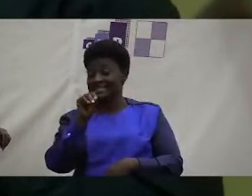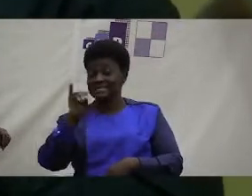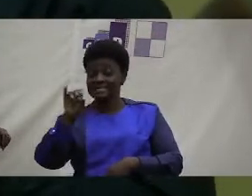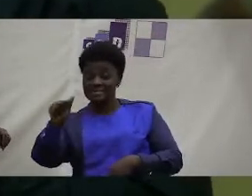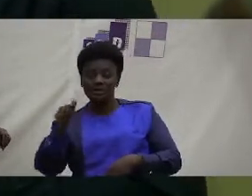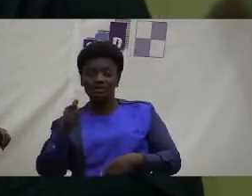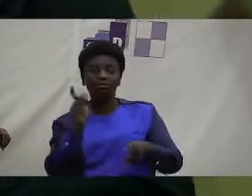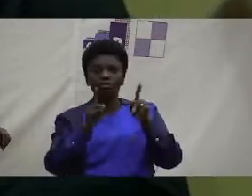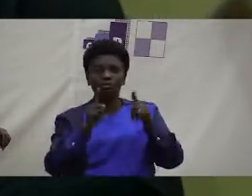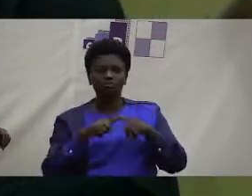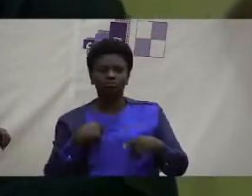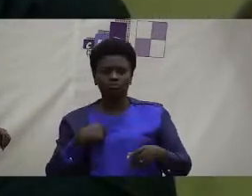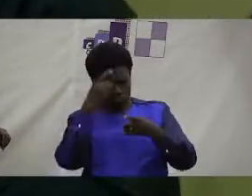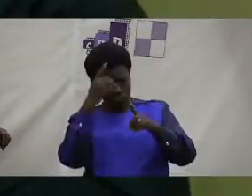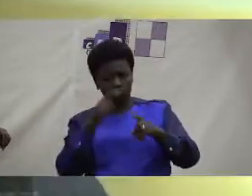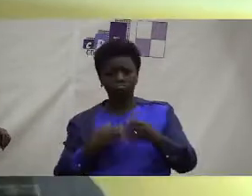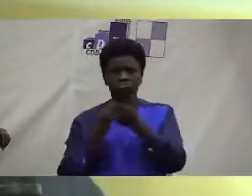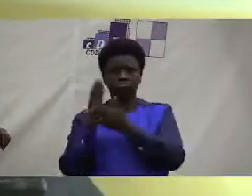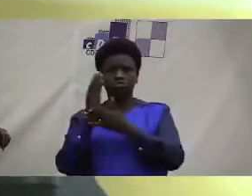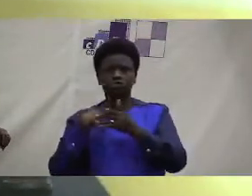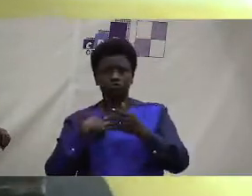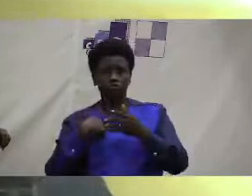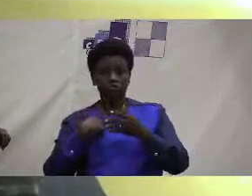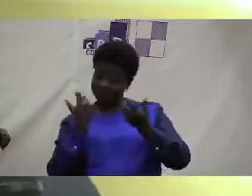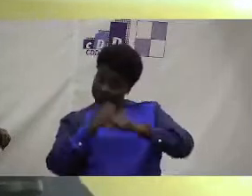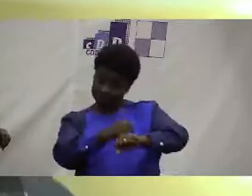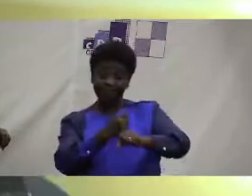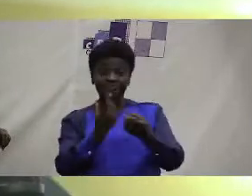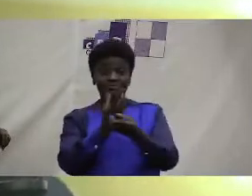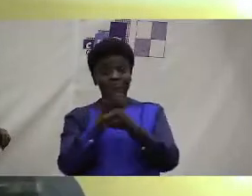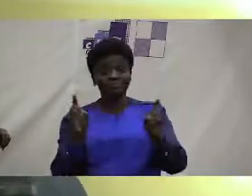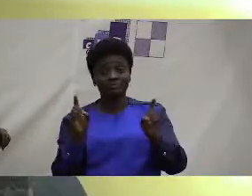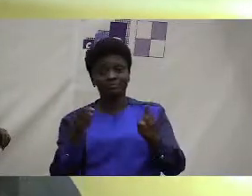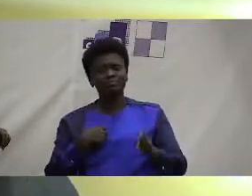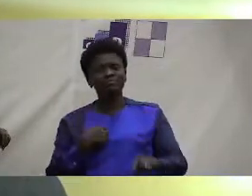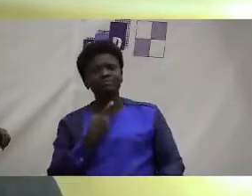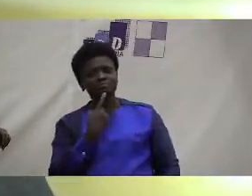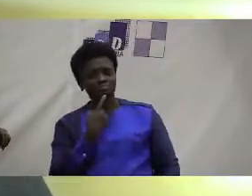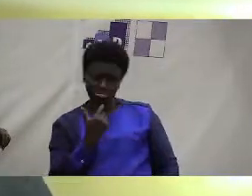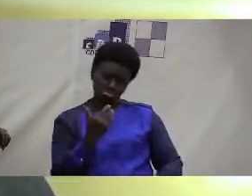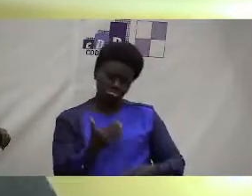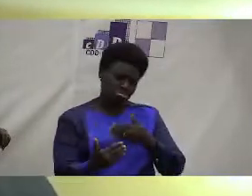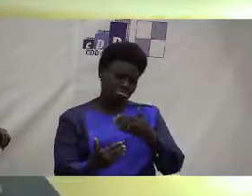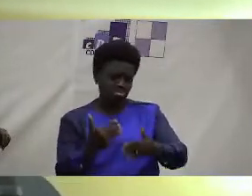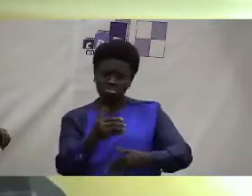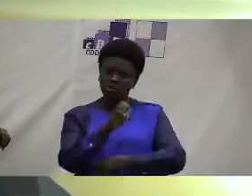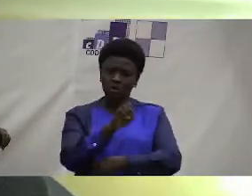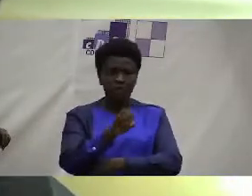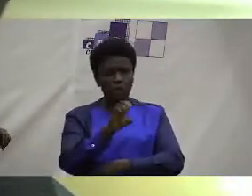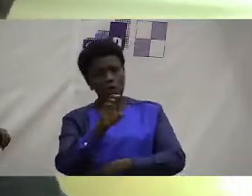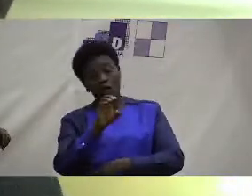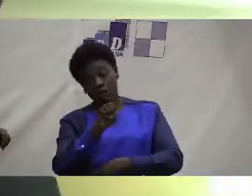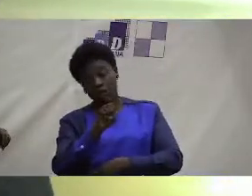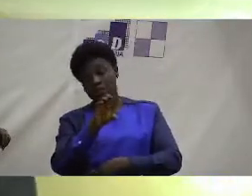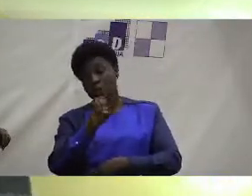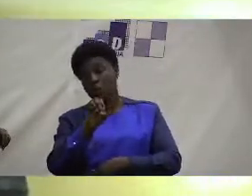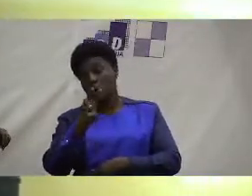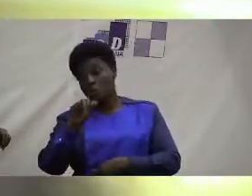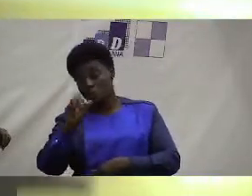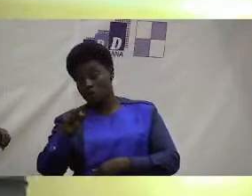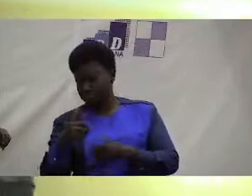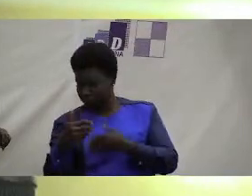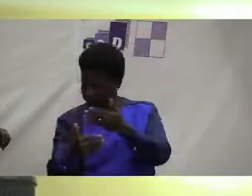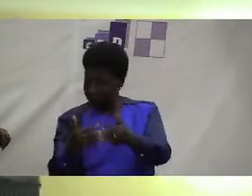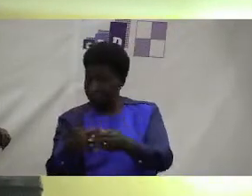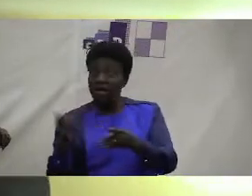they defend democracy. To a large extent, I would say ECOWAS looked on until Alpha Conde was